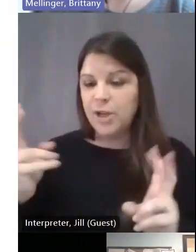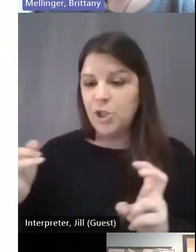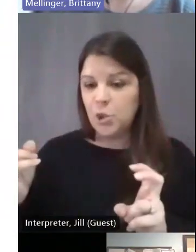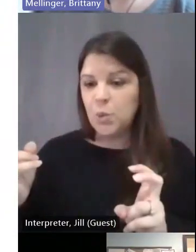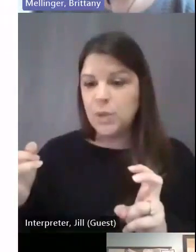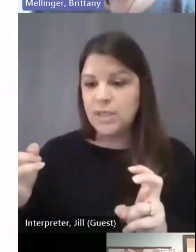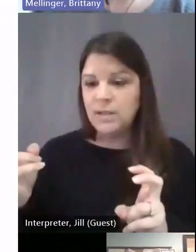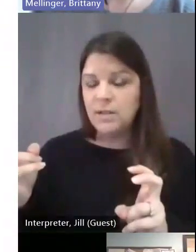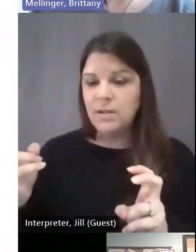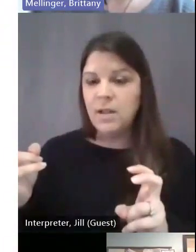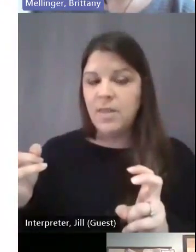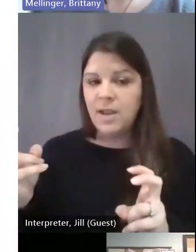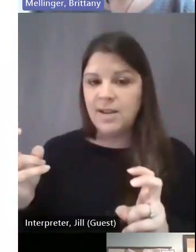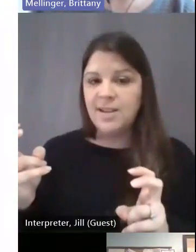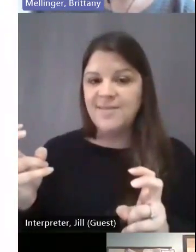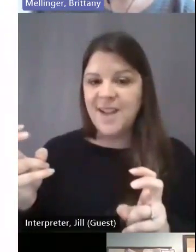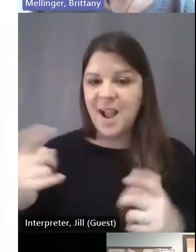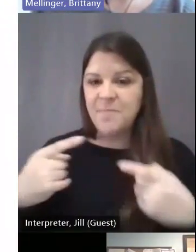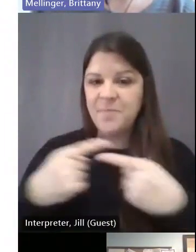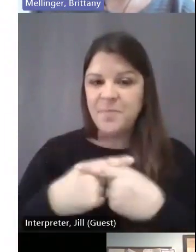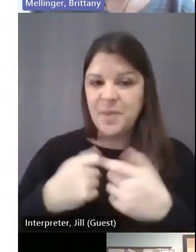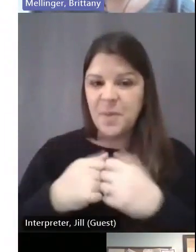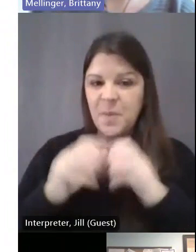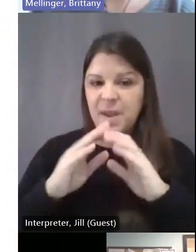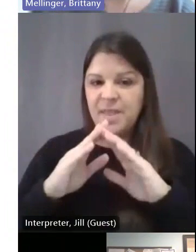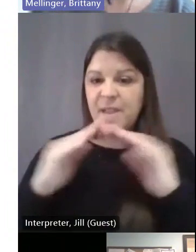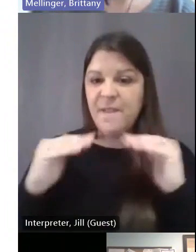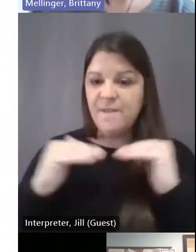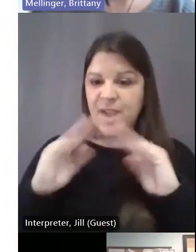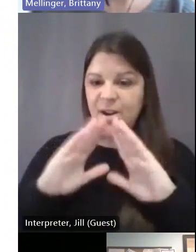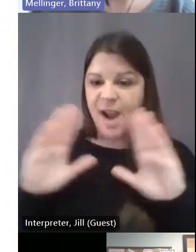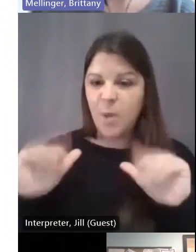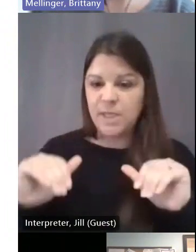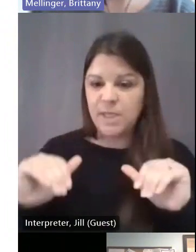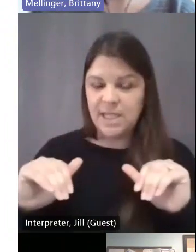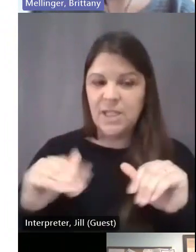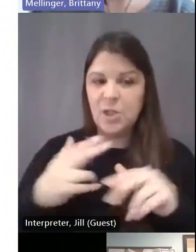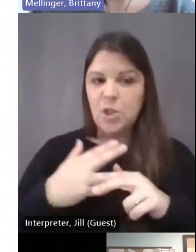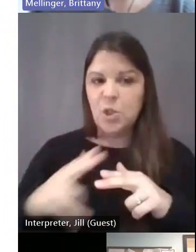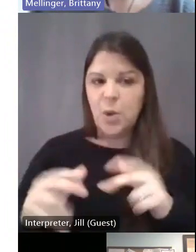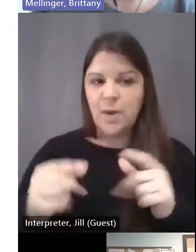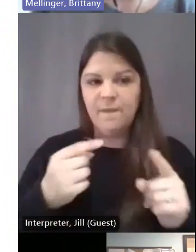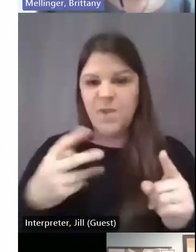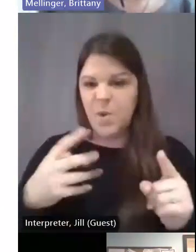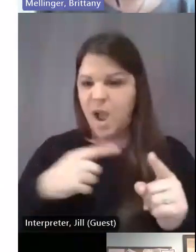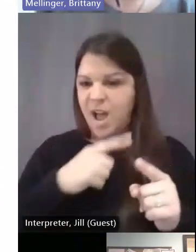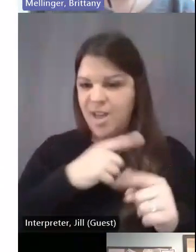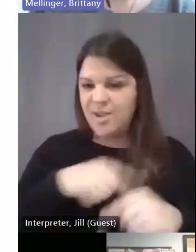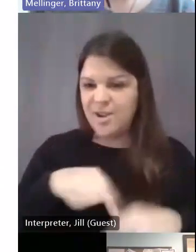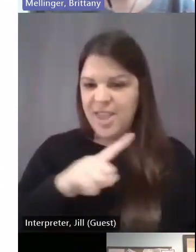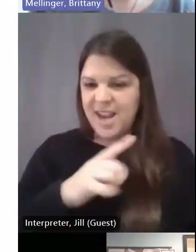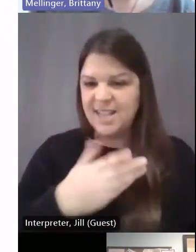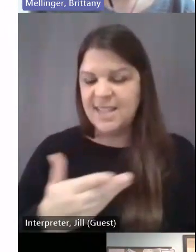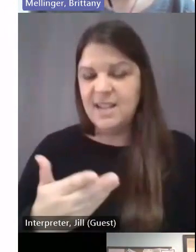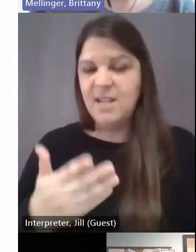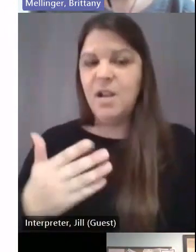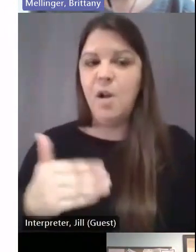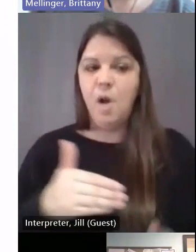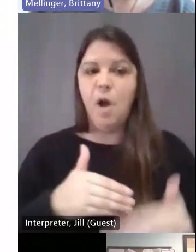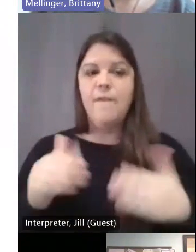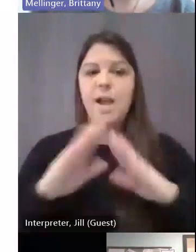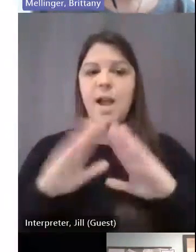that that can intersect with fair housing as well. So I just wanted to briefly highlight that. So oftentimes